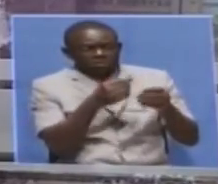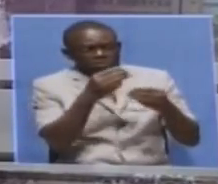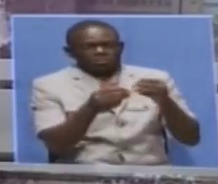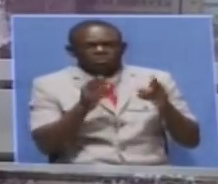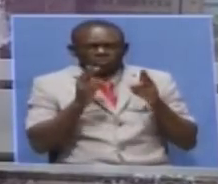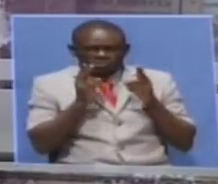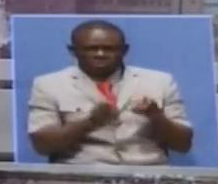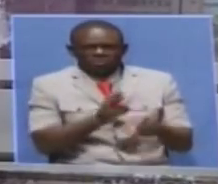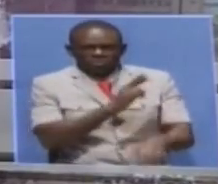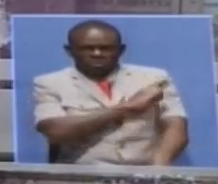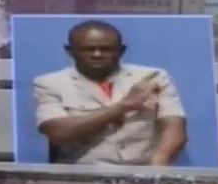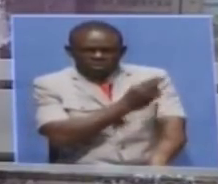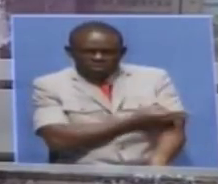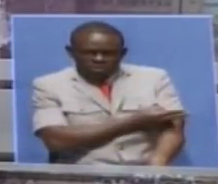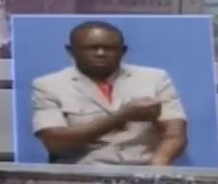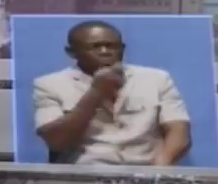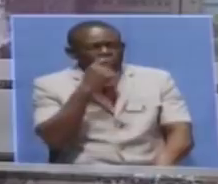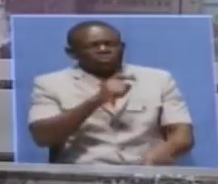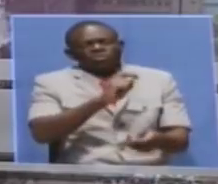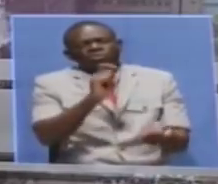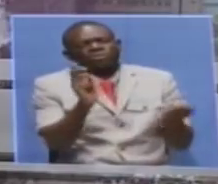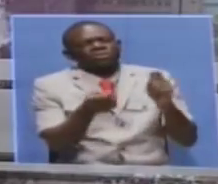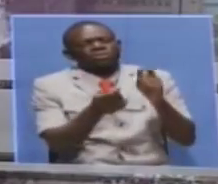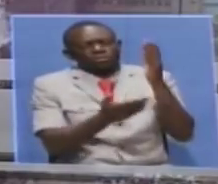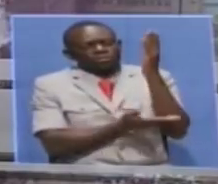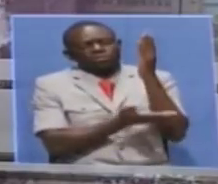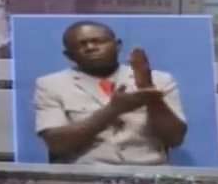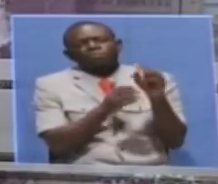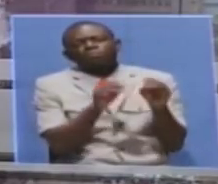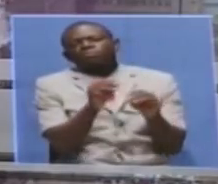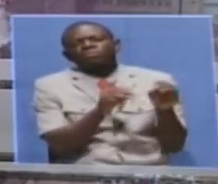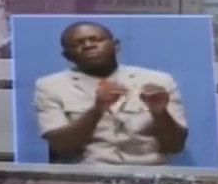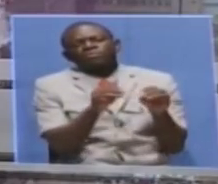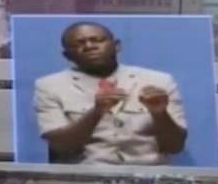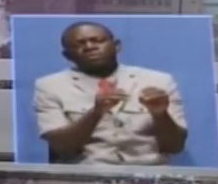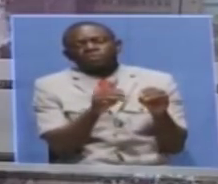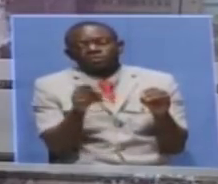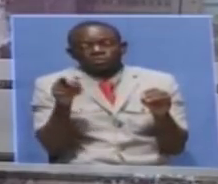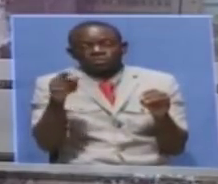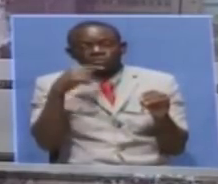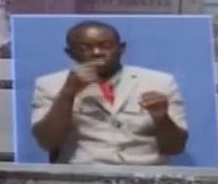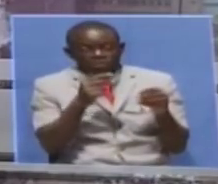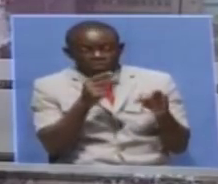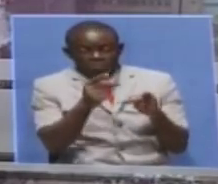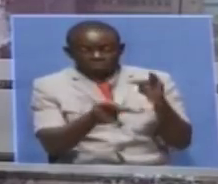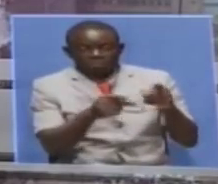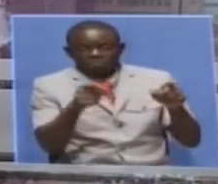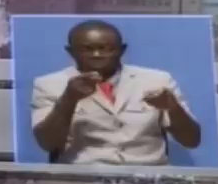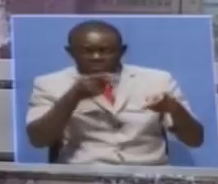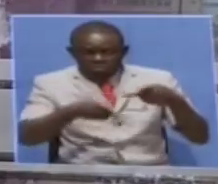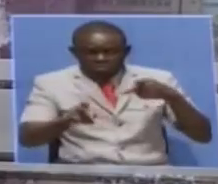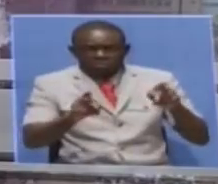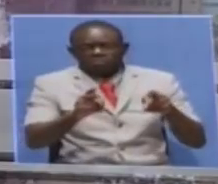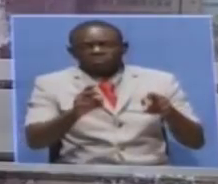resource in a devolved governance system. Dr. Msiska says the process is taking place alongside the devolution